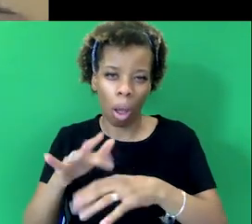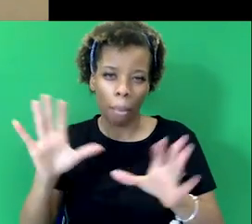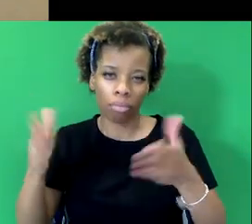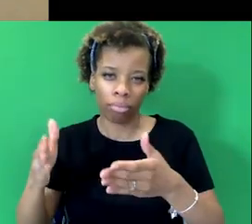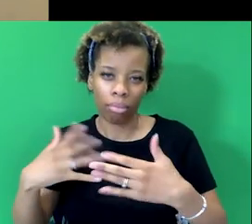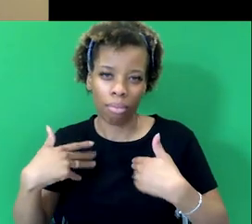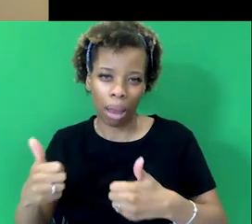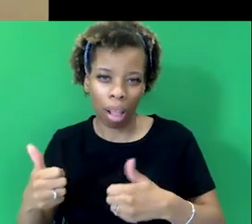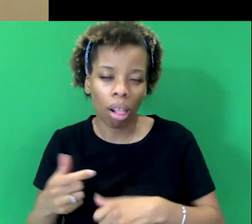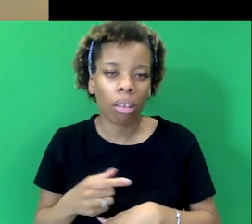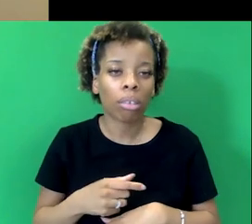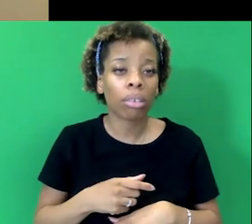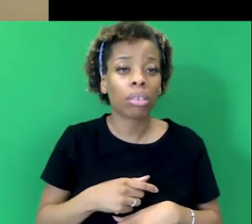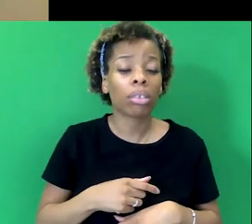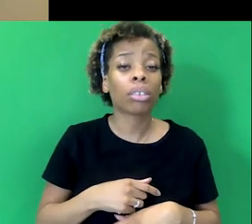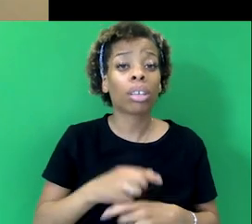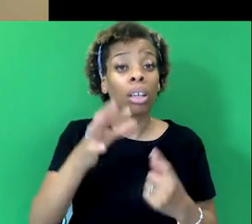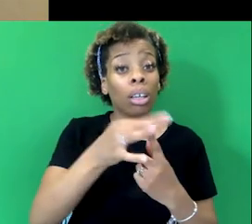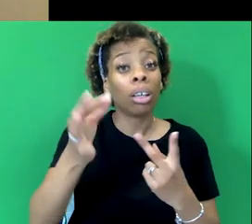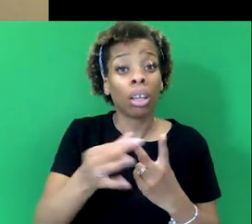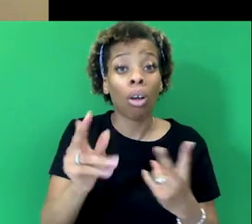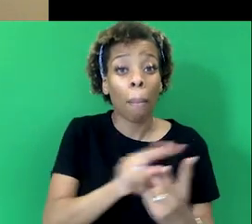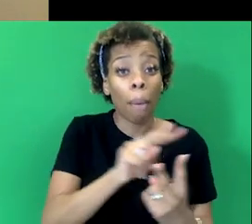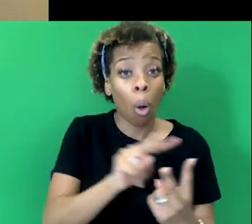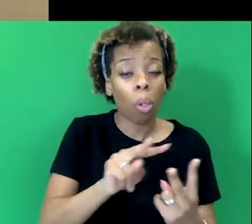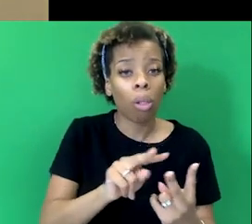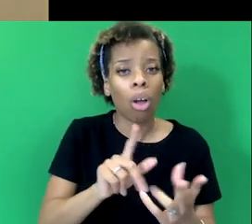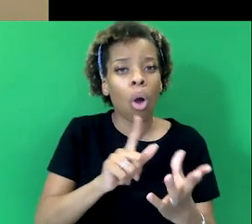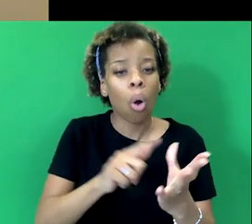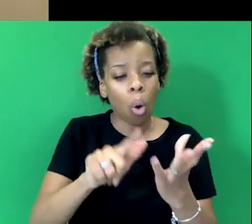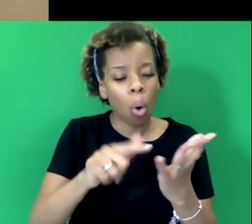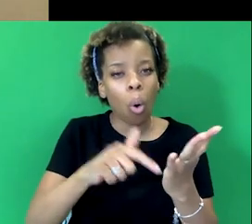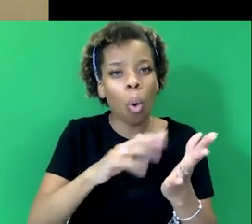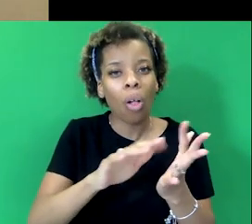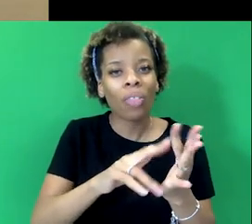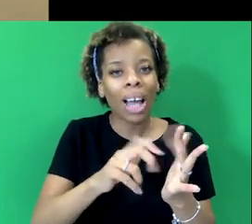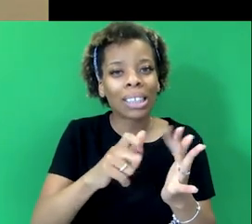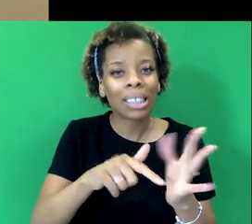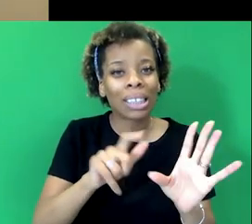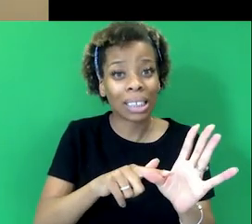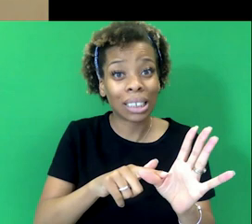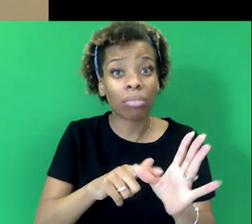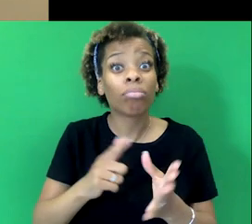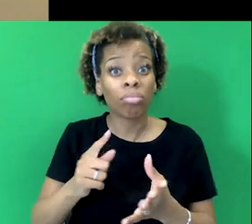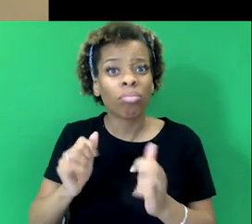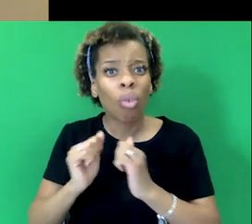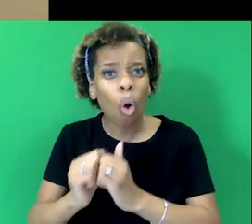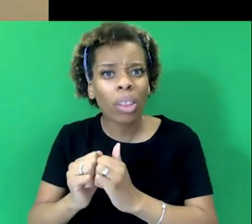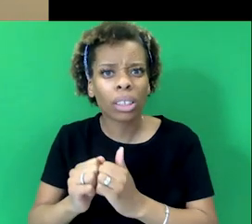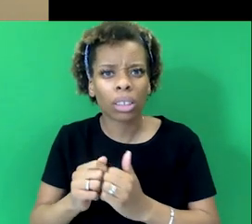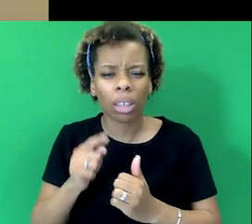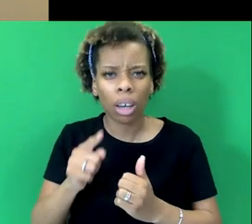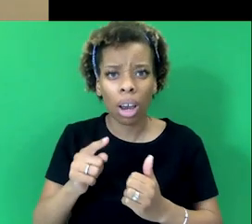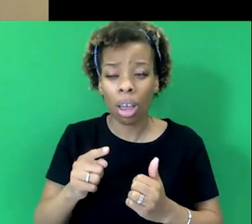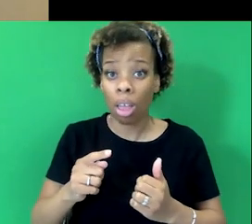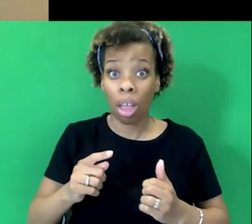point, the rest is, I think the word you used is authenticity. And so you create the narrative world